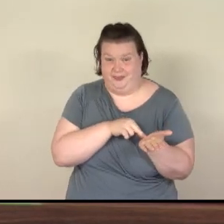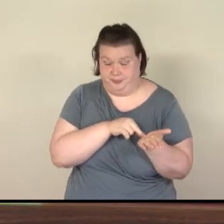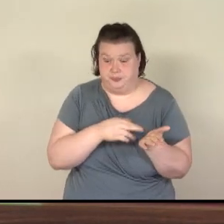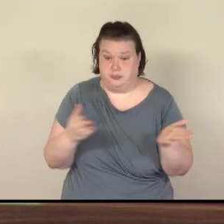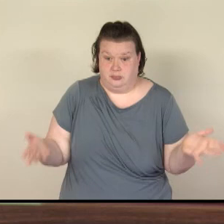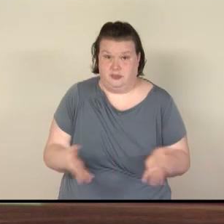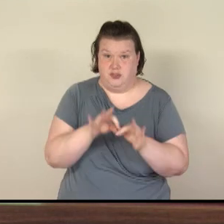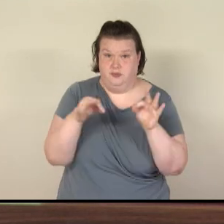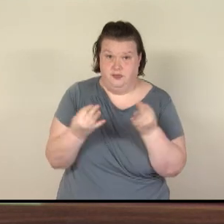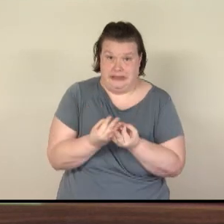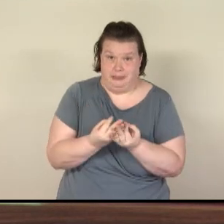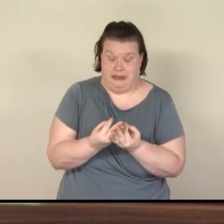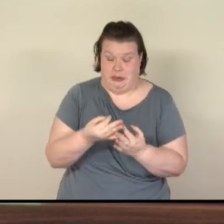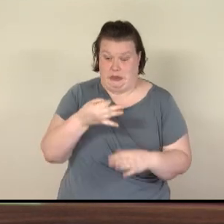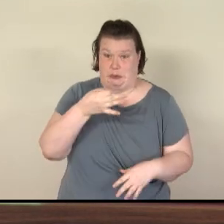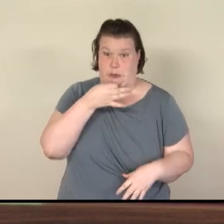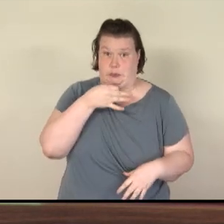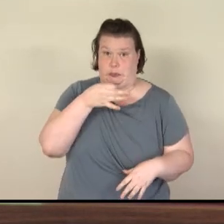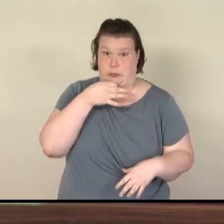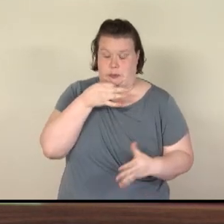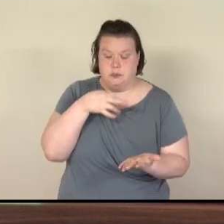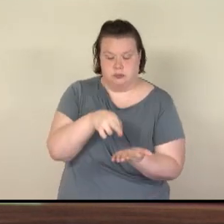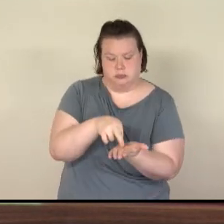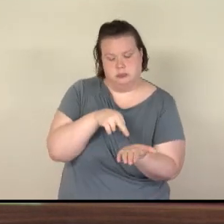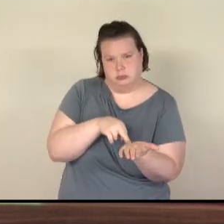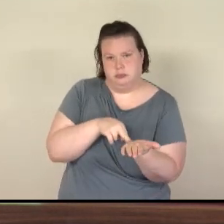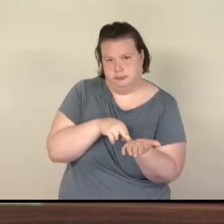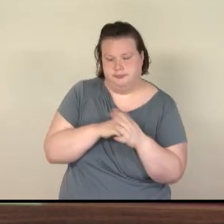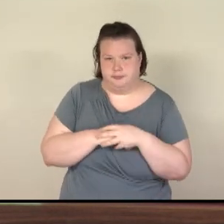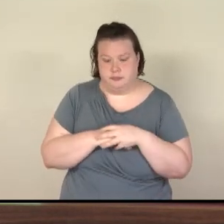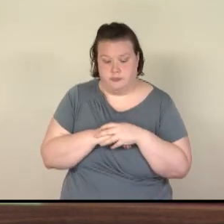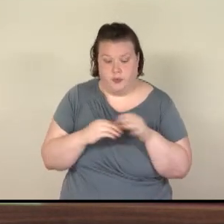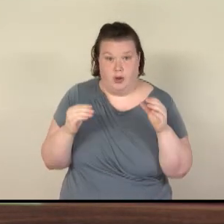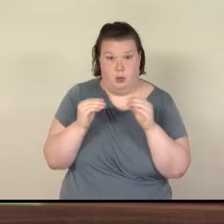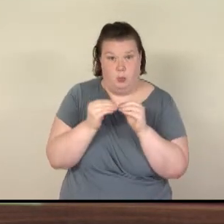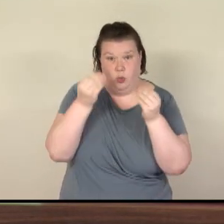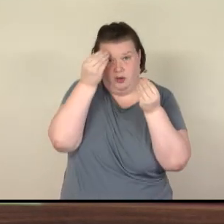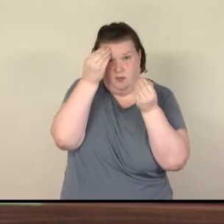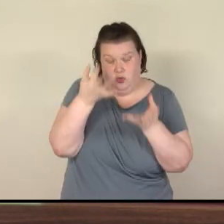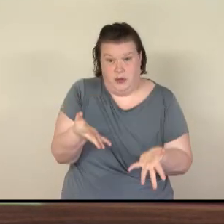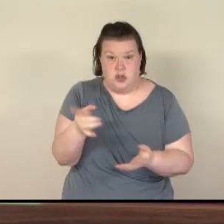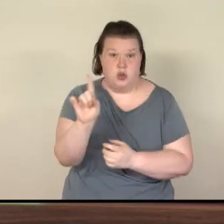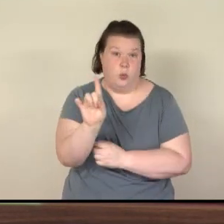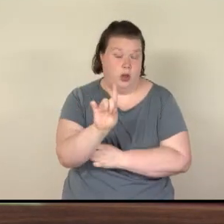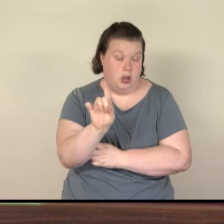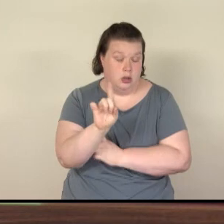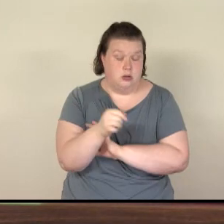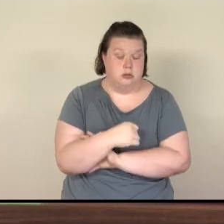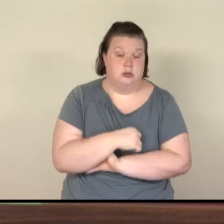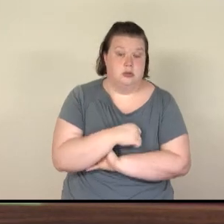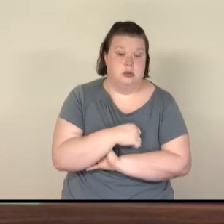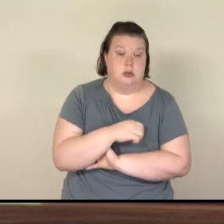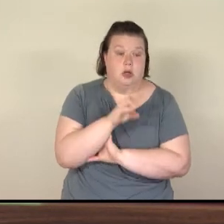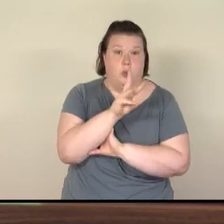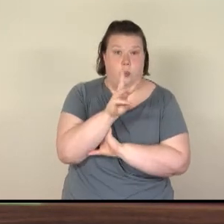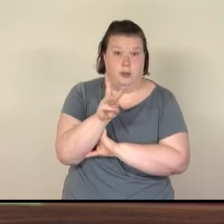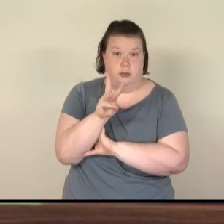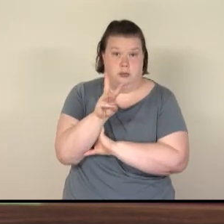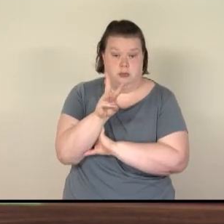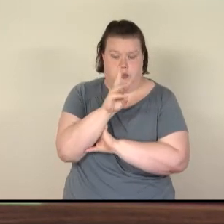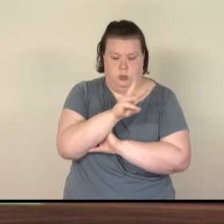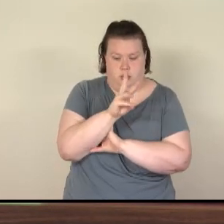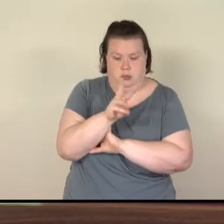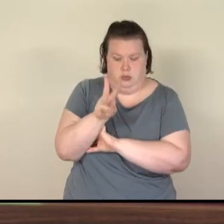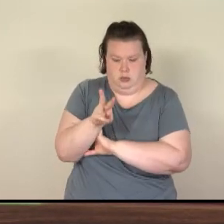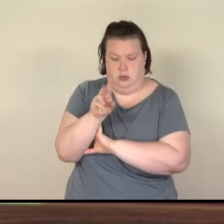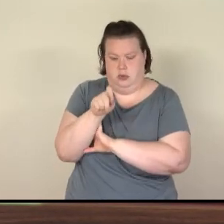get signed up soon. More information about the program can be found on our website at